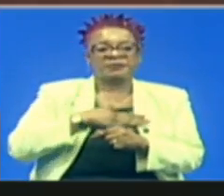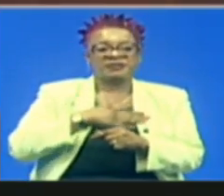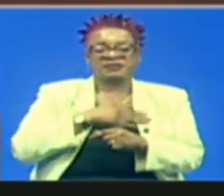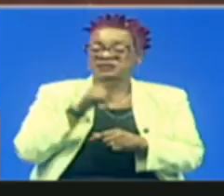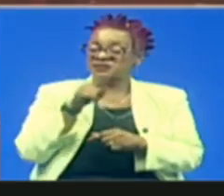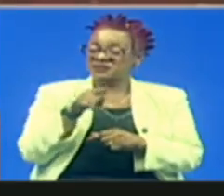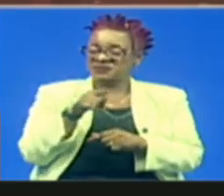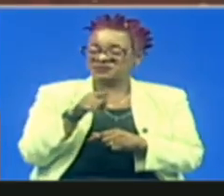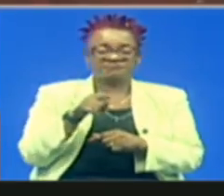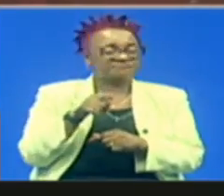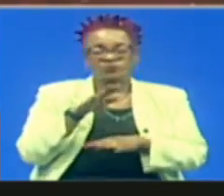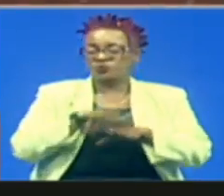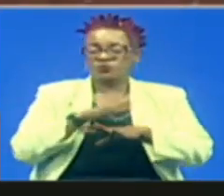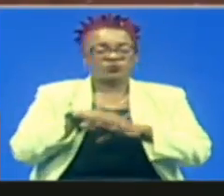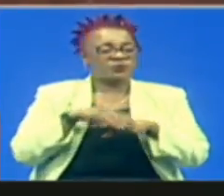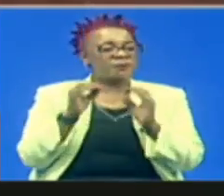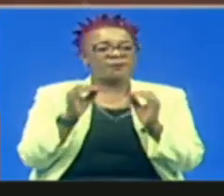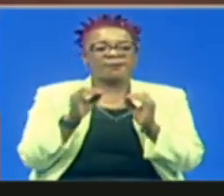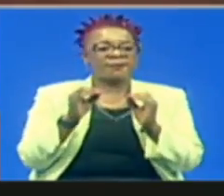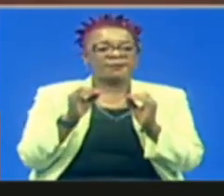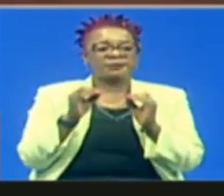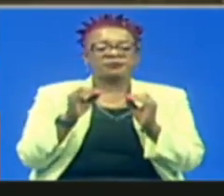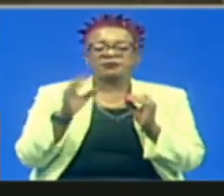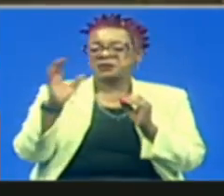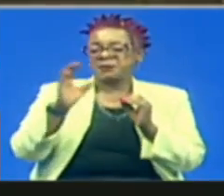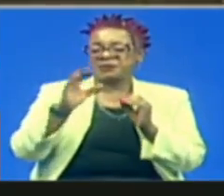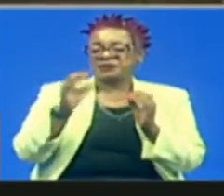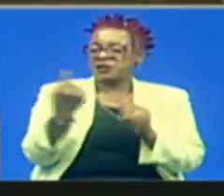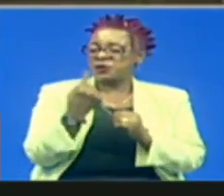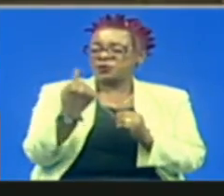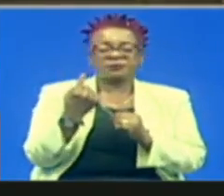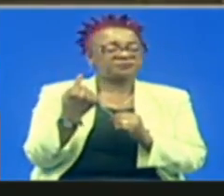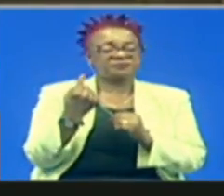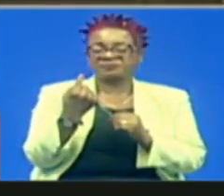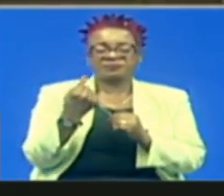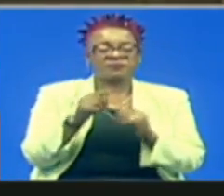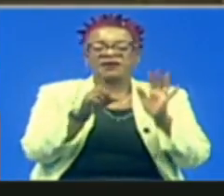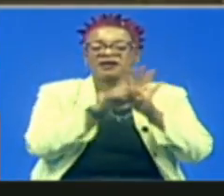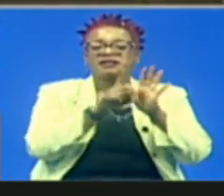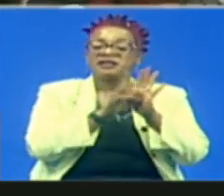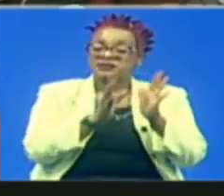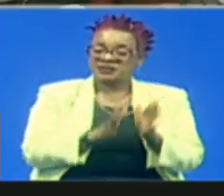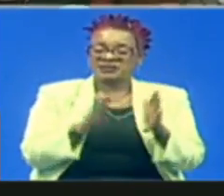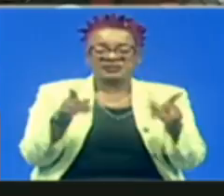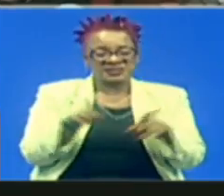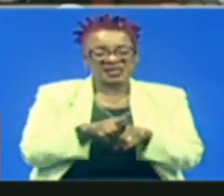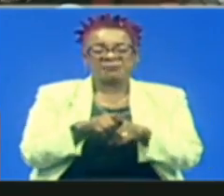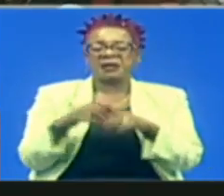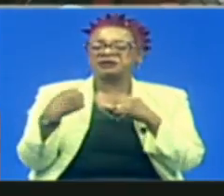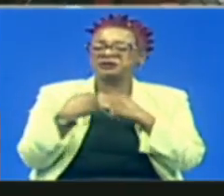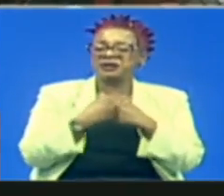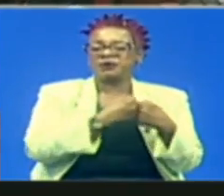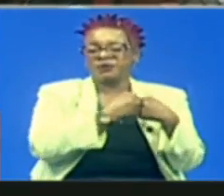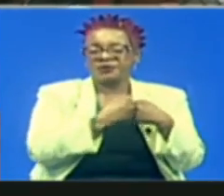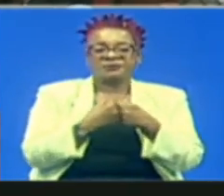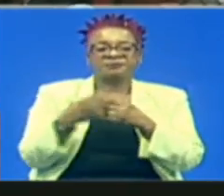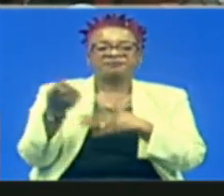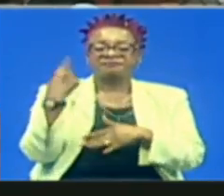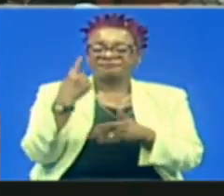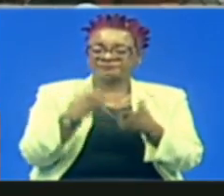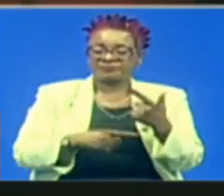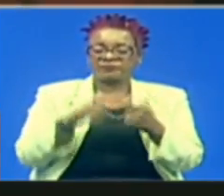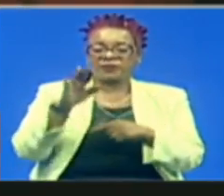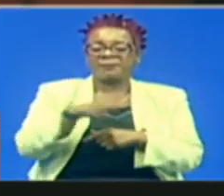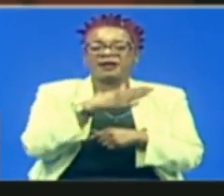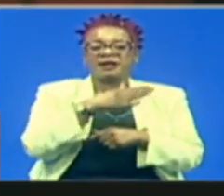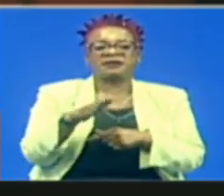it. And it's not just the cabinet suffering. The legislators, too, are squabbling. As early as last year, parliament was under the